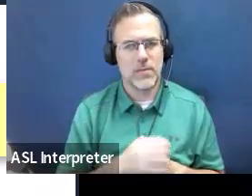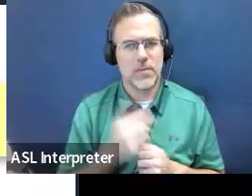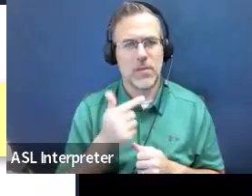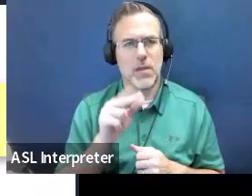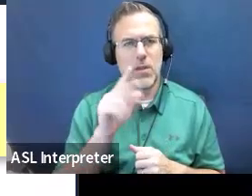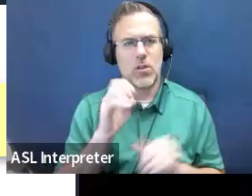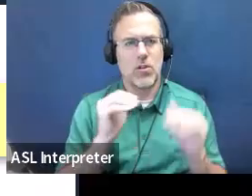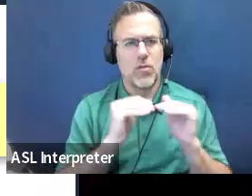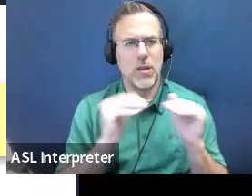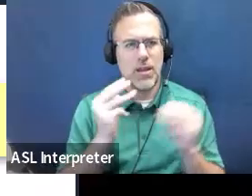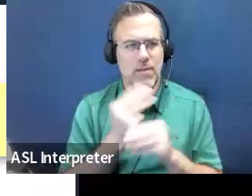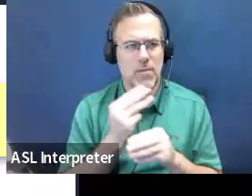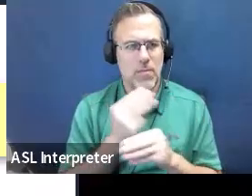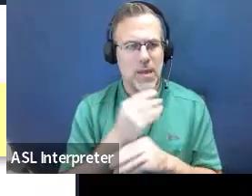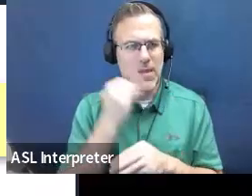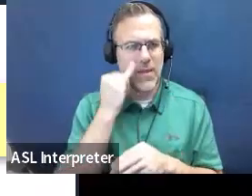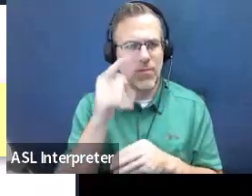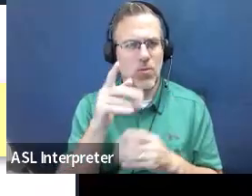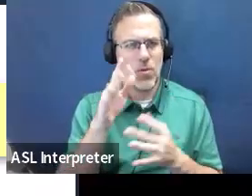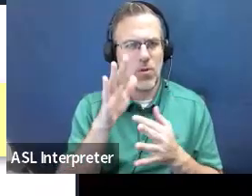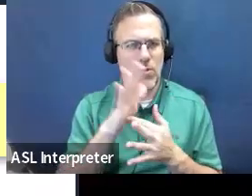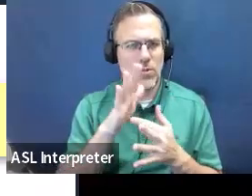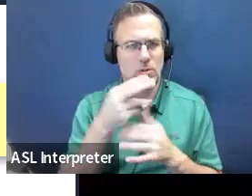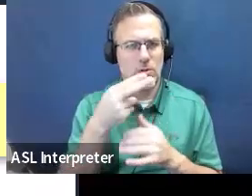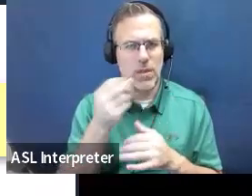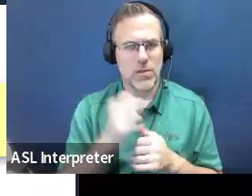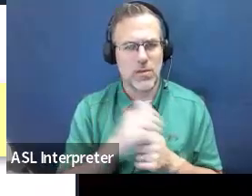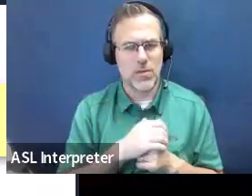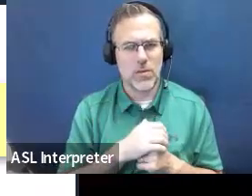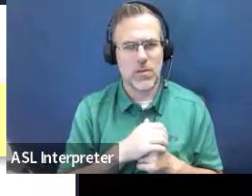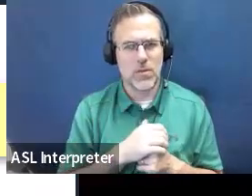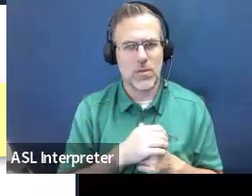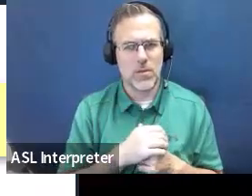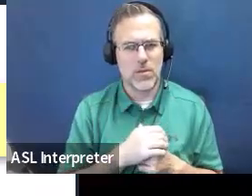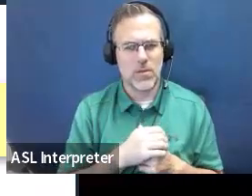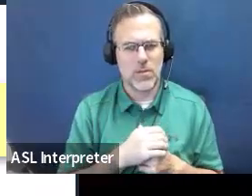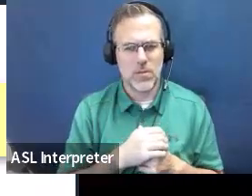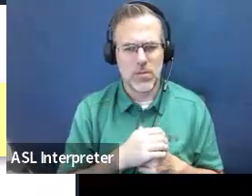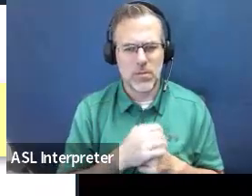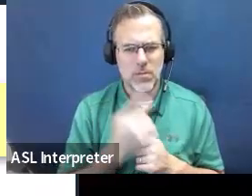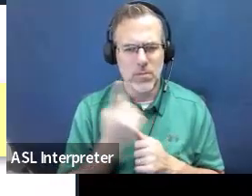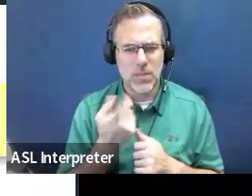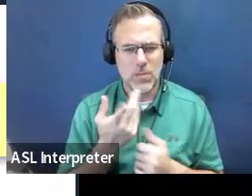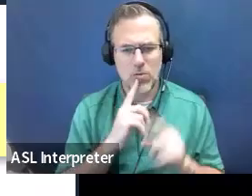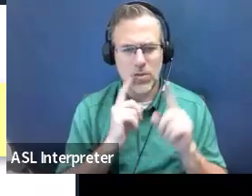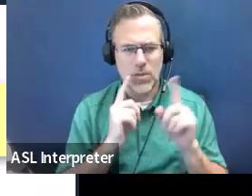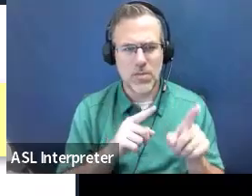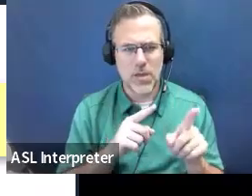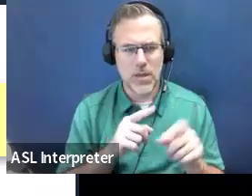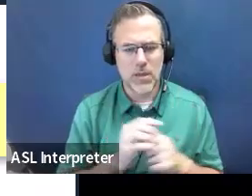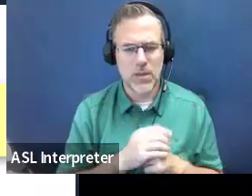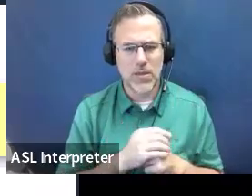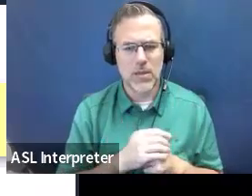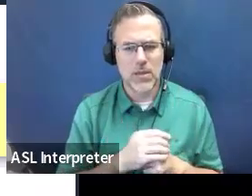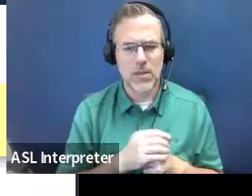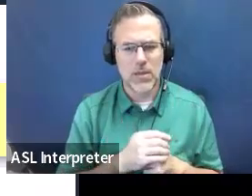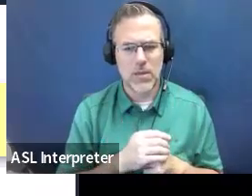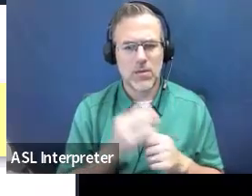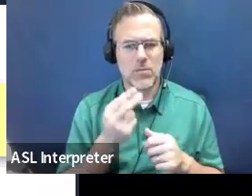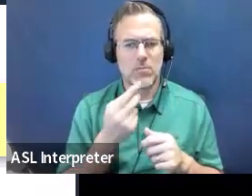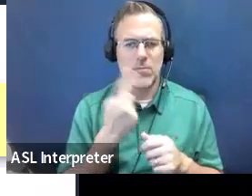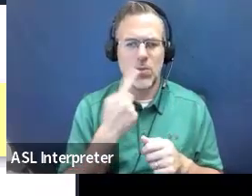a junior in high school? Okay. Somebody responded to that and said our school it's algebra